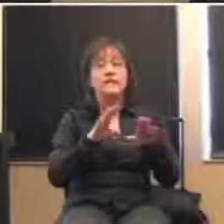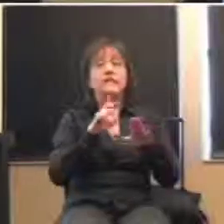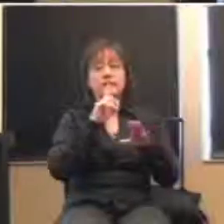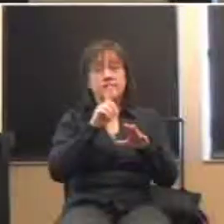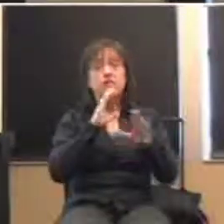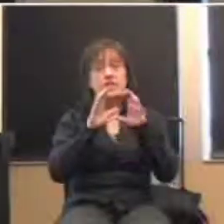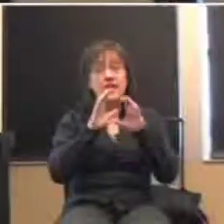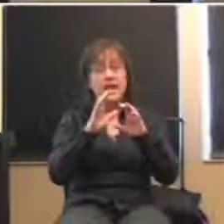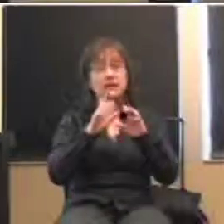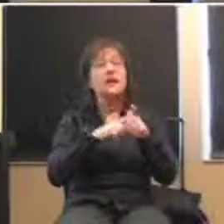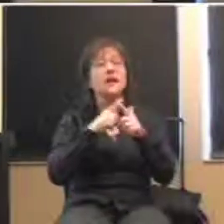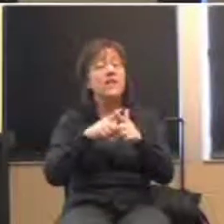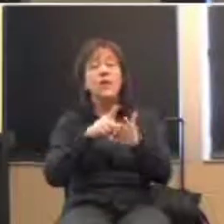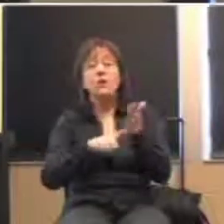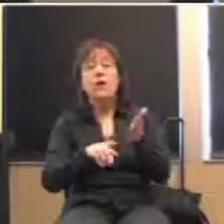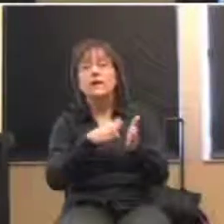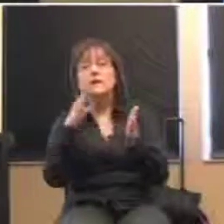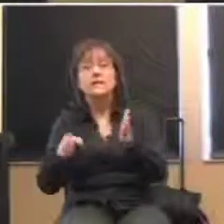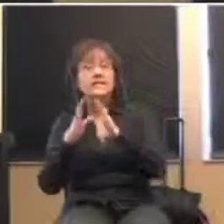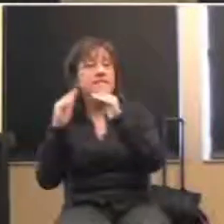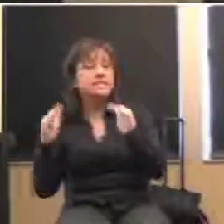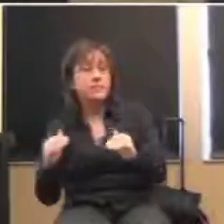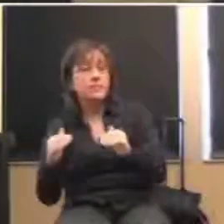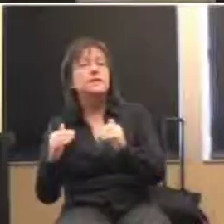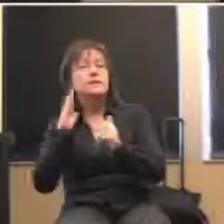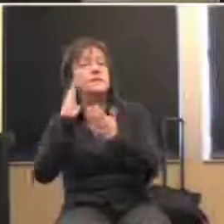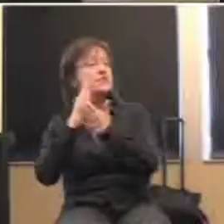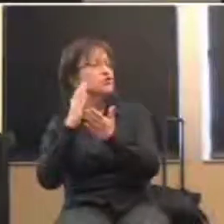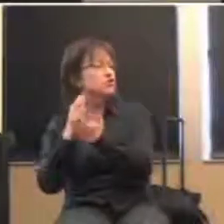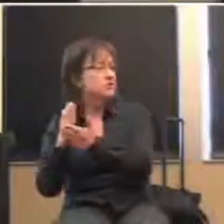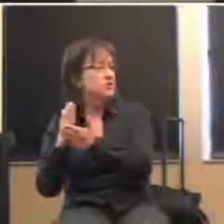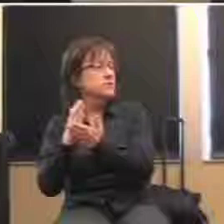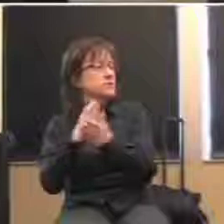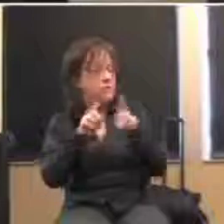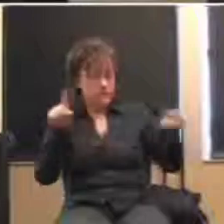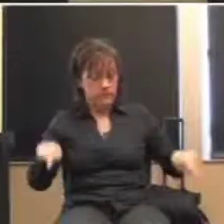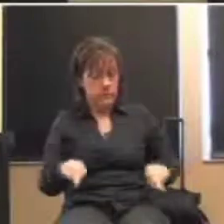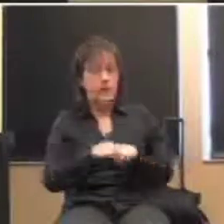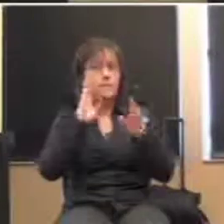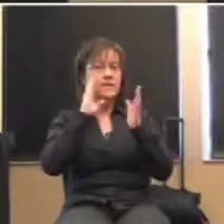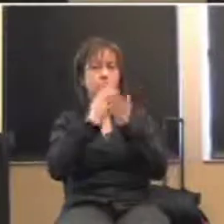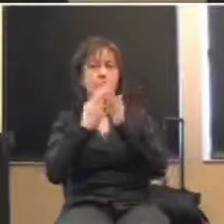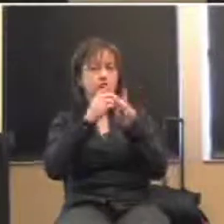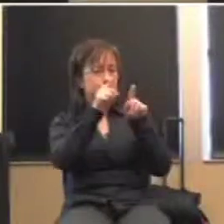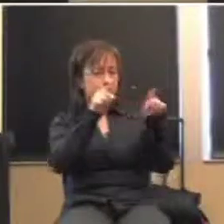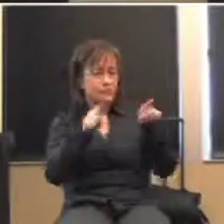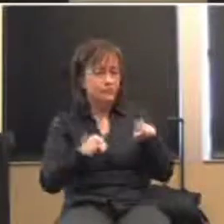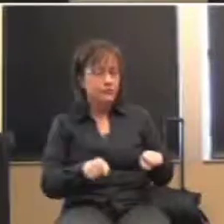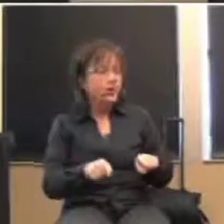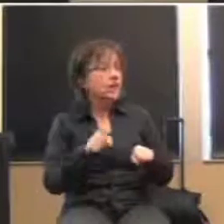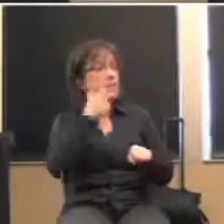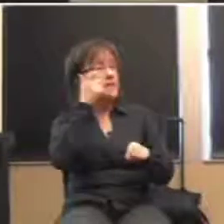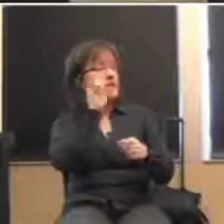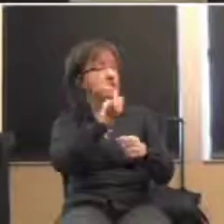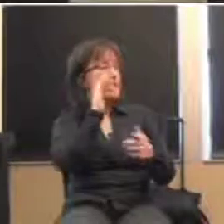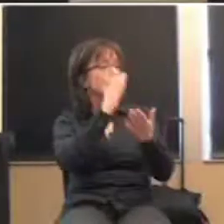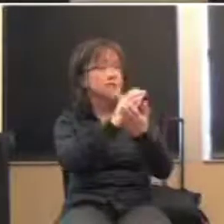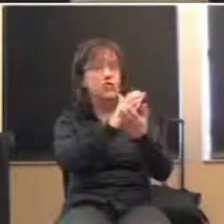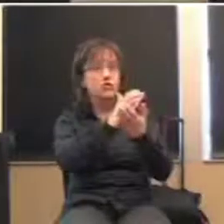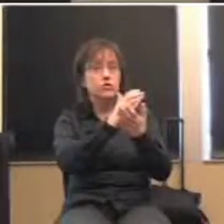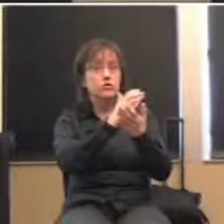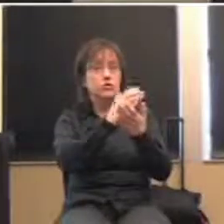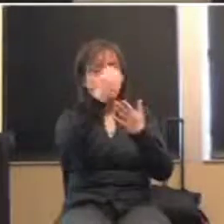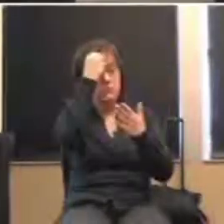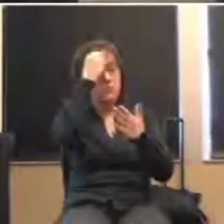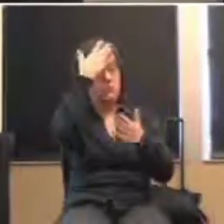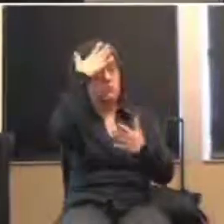Pictures. And let me tell you why they use pictures. because that picture stays there.